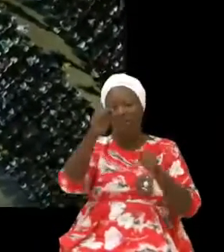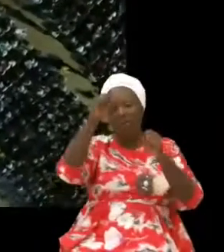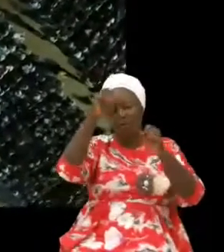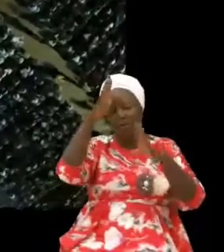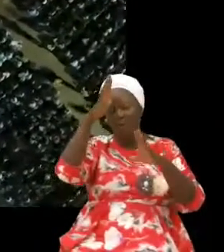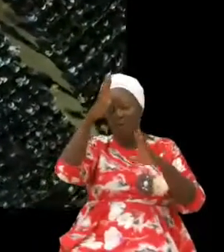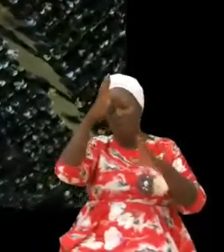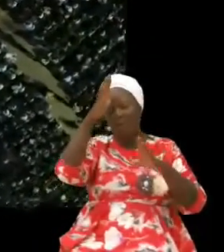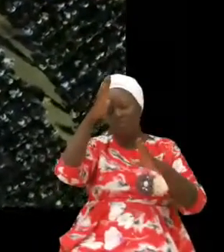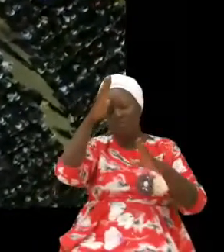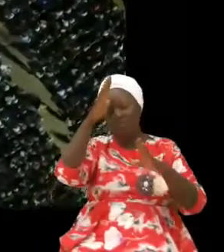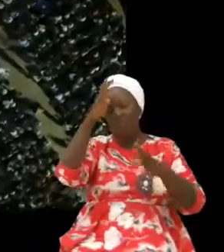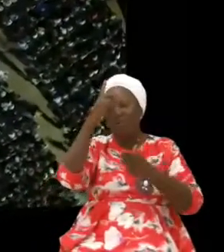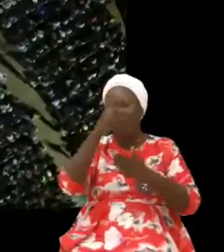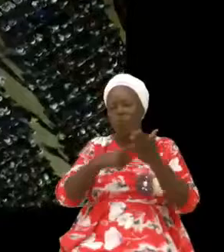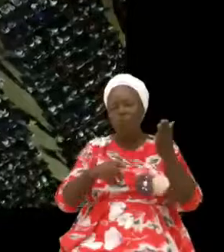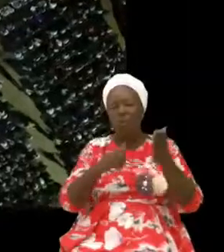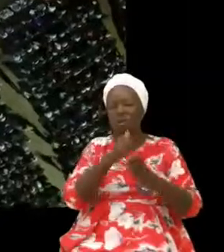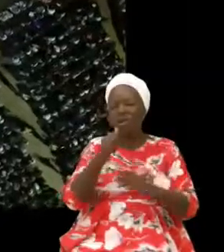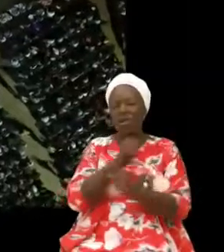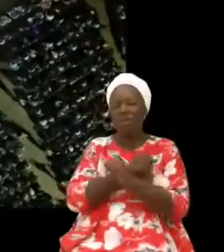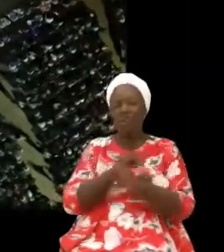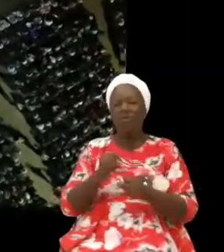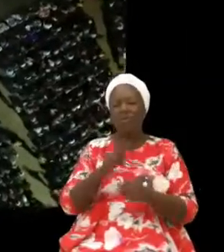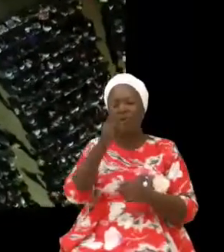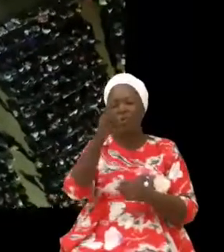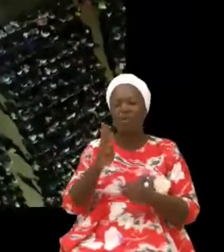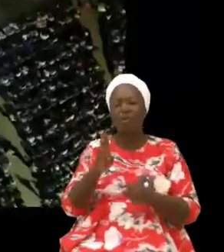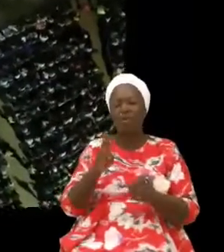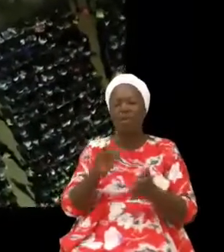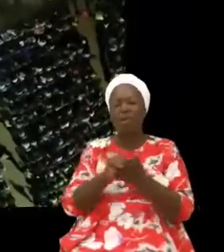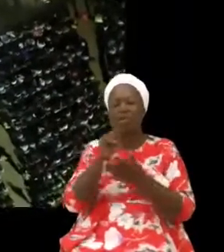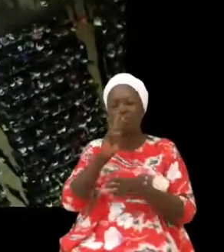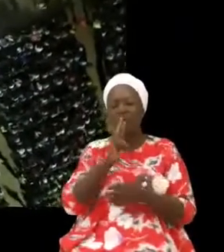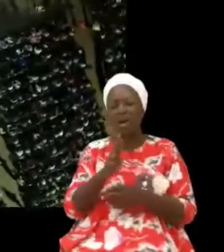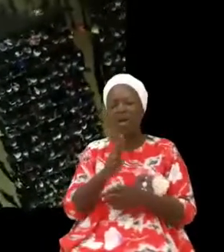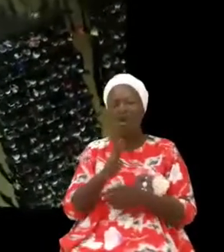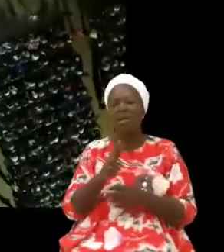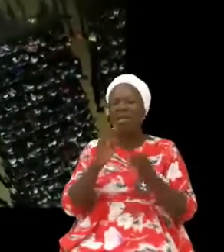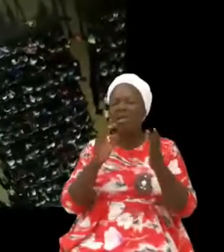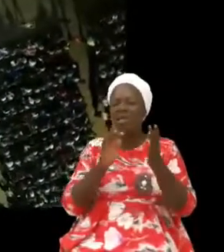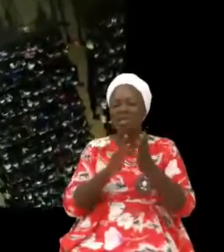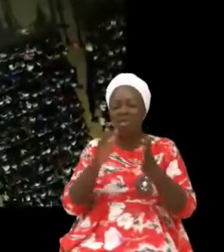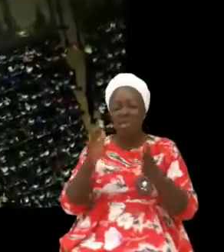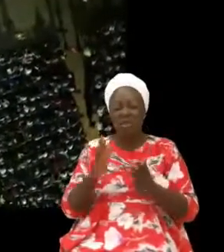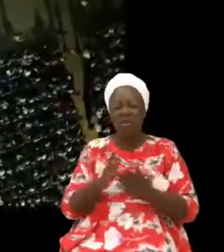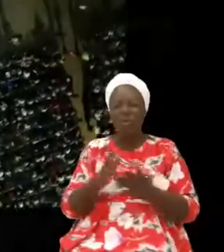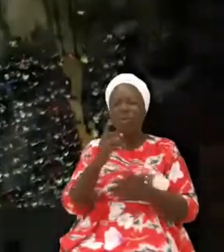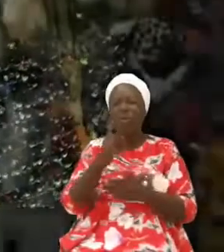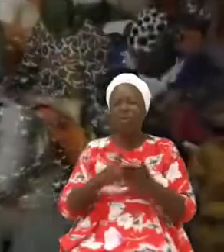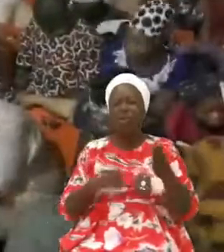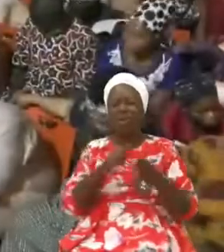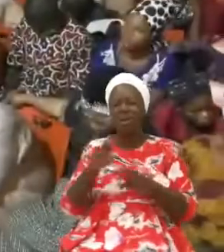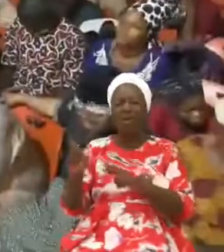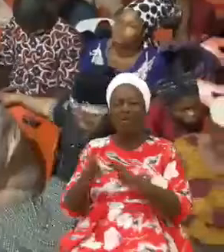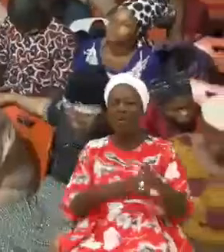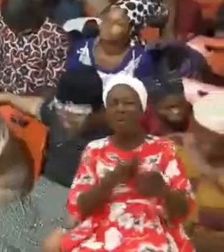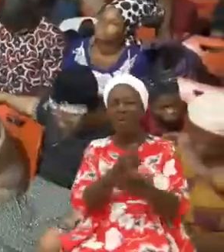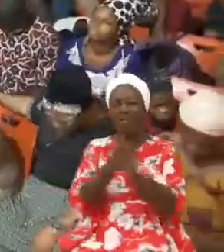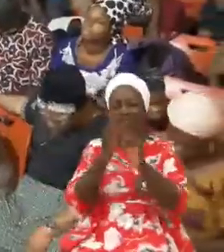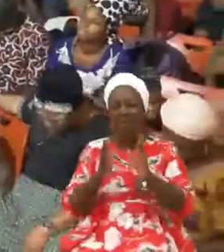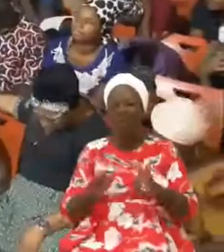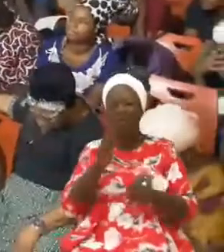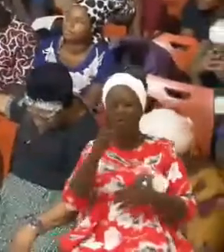your hand and pray with you now. Father, what a loving God you are. Lord Jesus, what